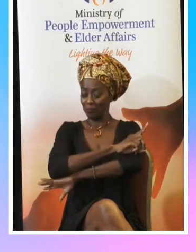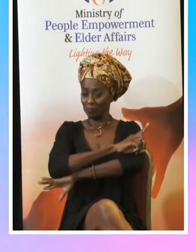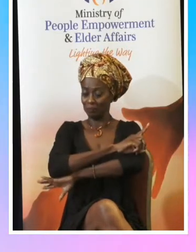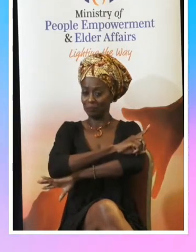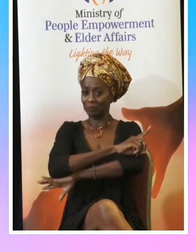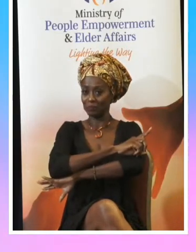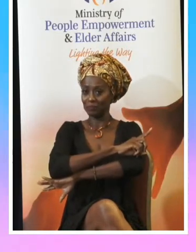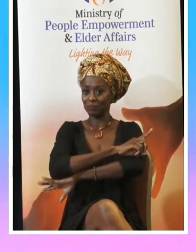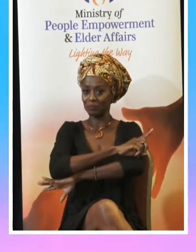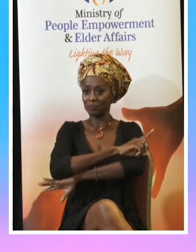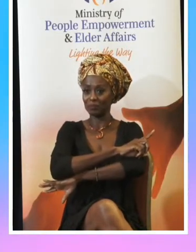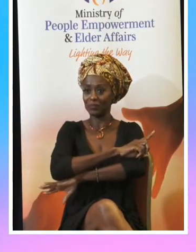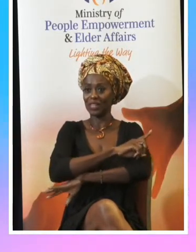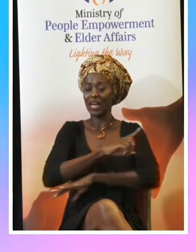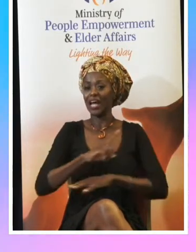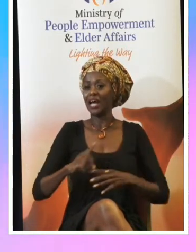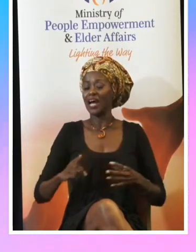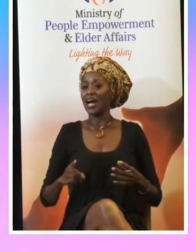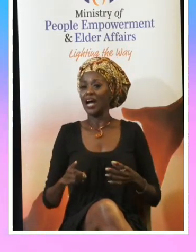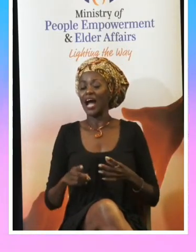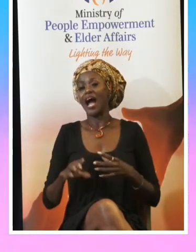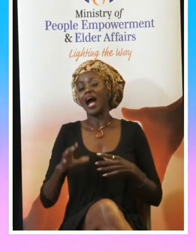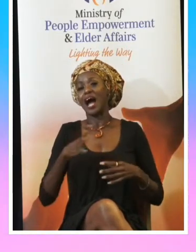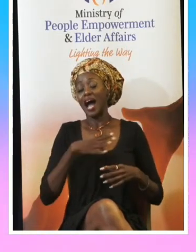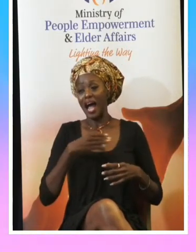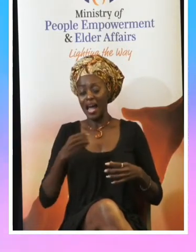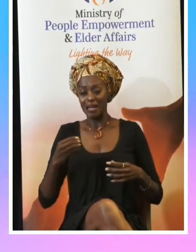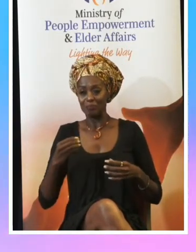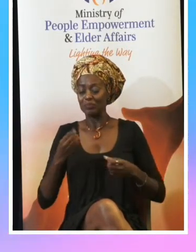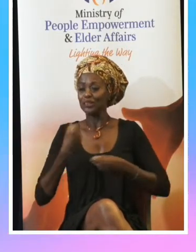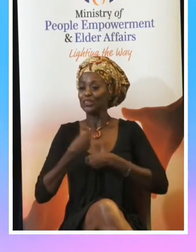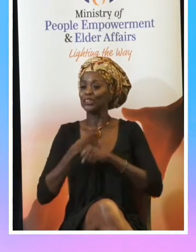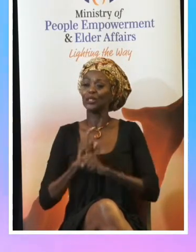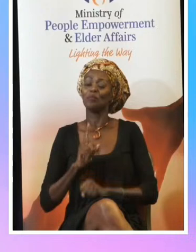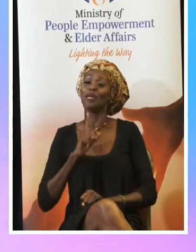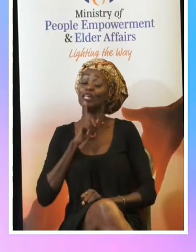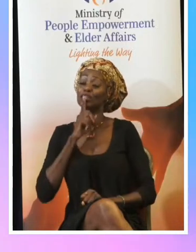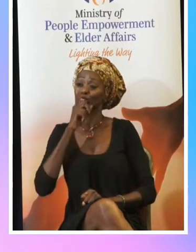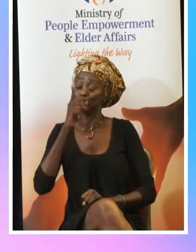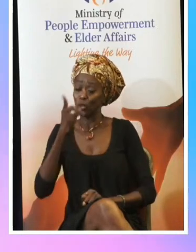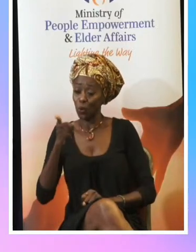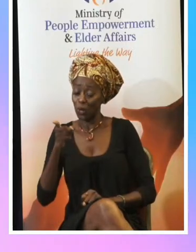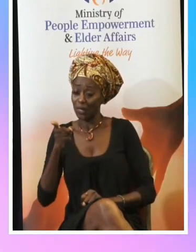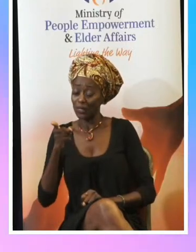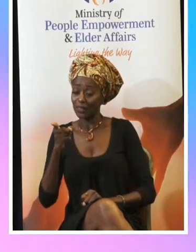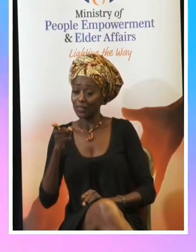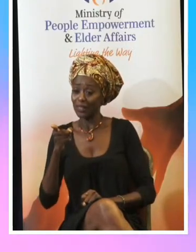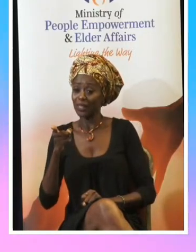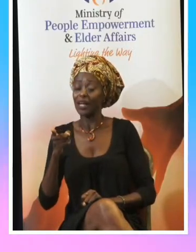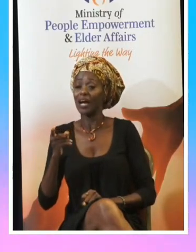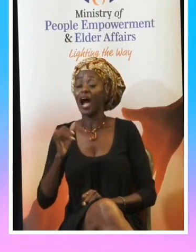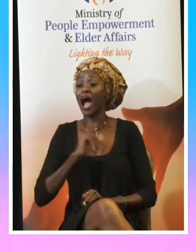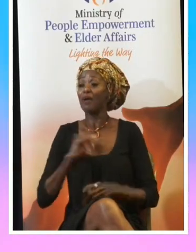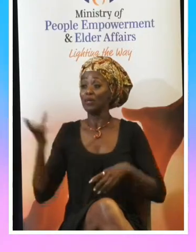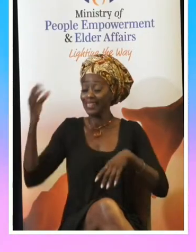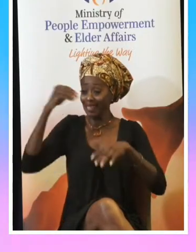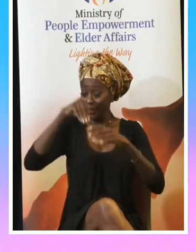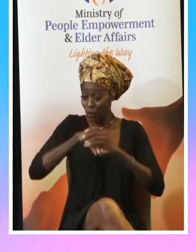her commitment to my inclusion in the classroom and in the school